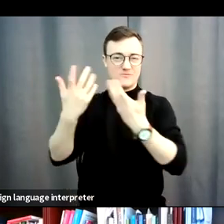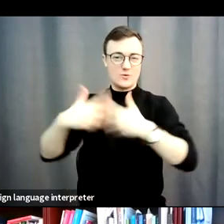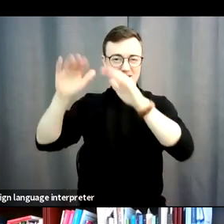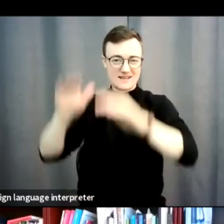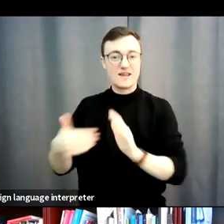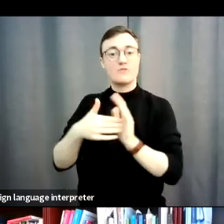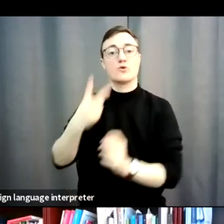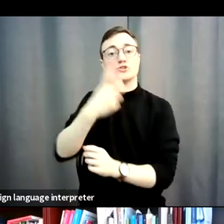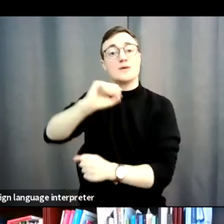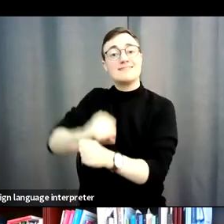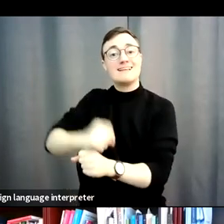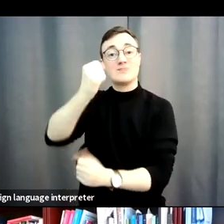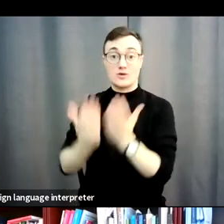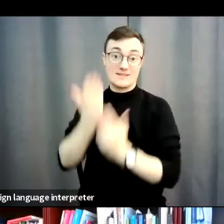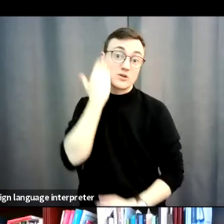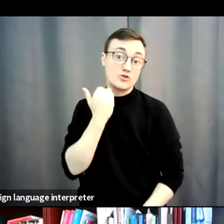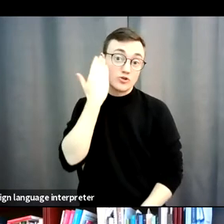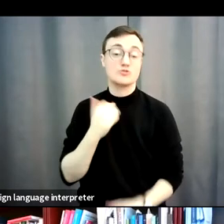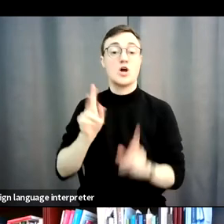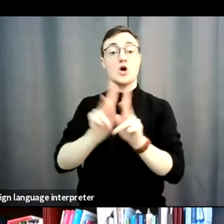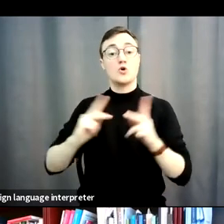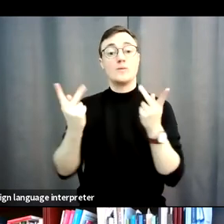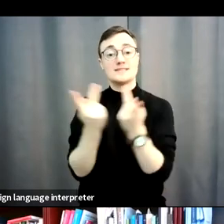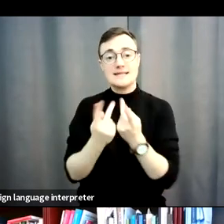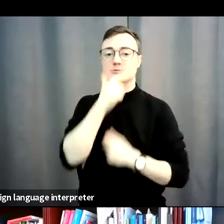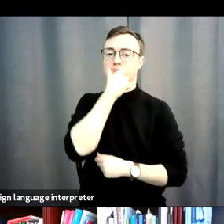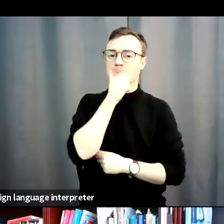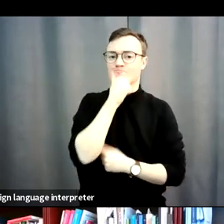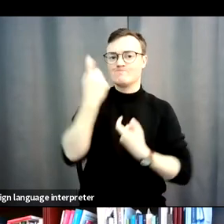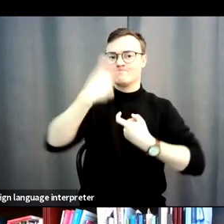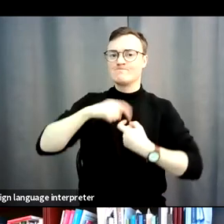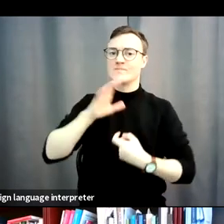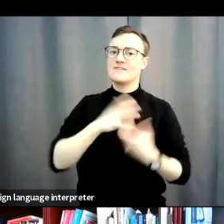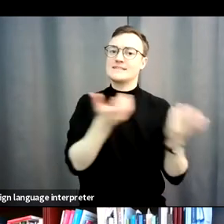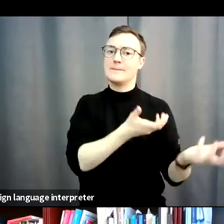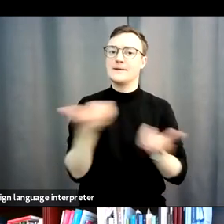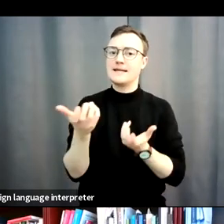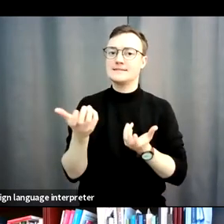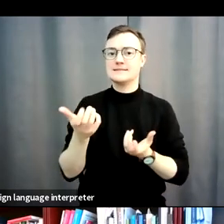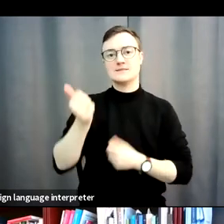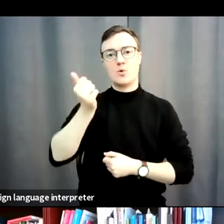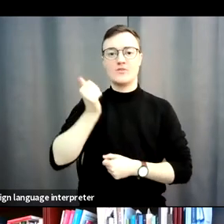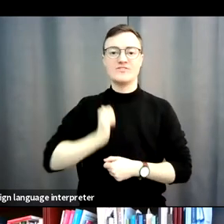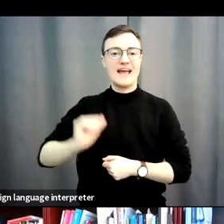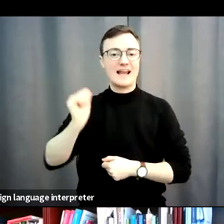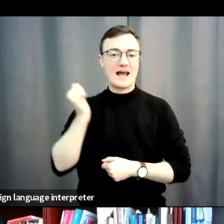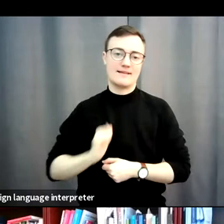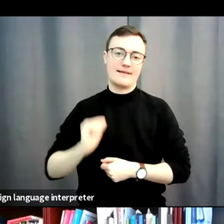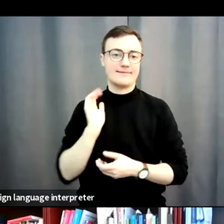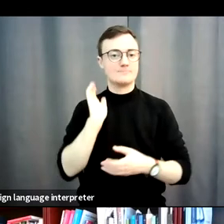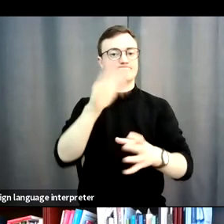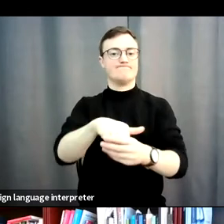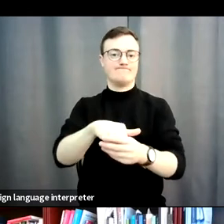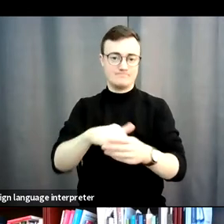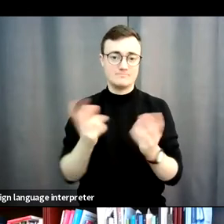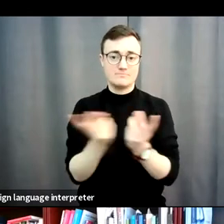2019. The committee was concerned about the lack of accessible mechanisms to ensure that children with disabilities enjoy